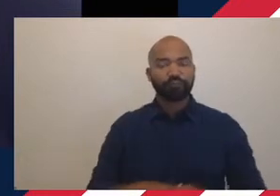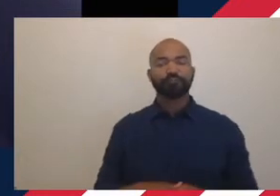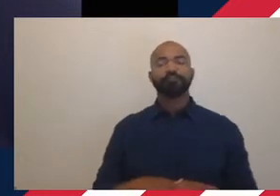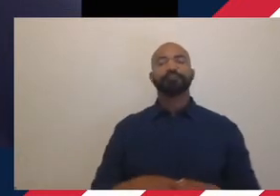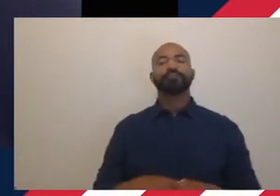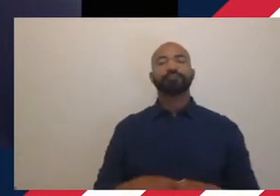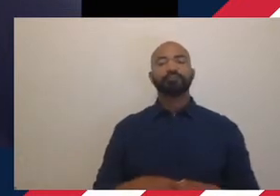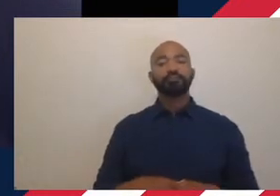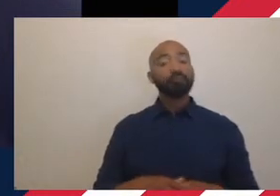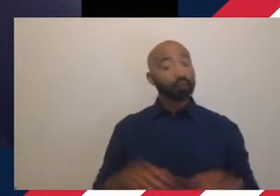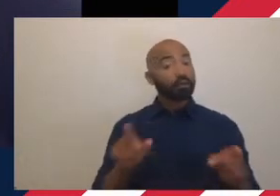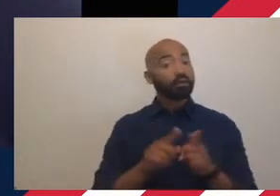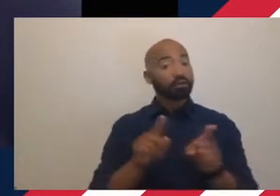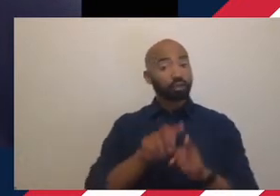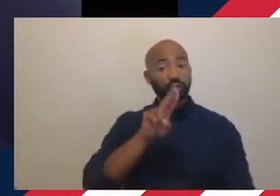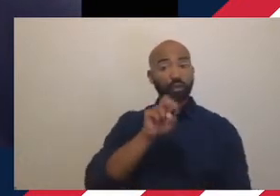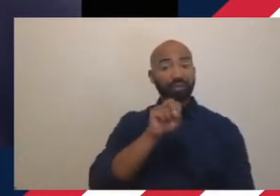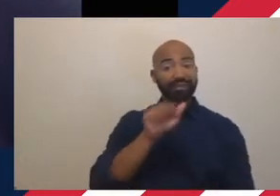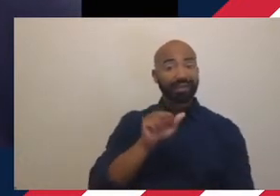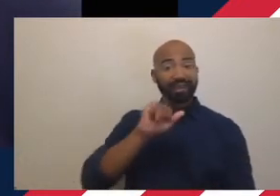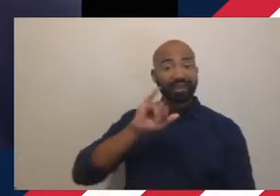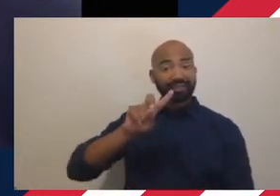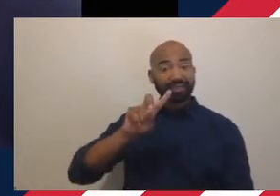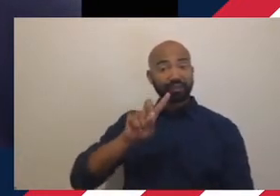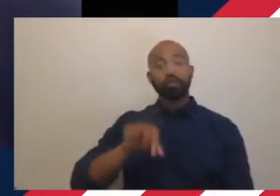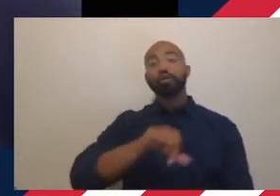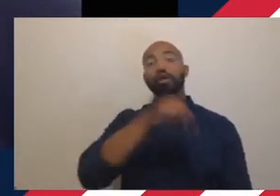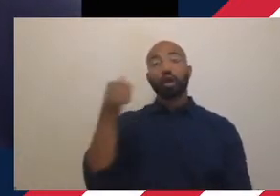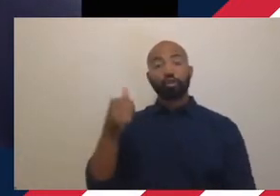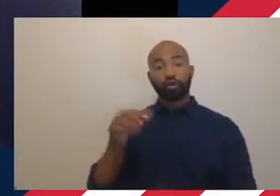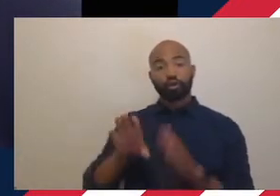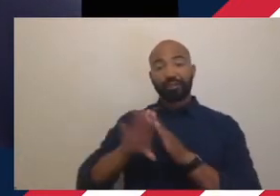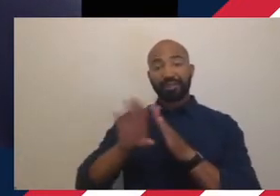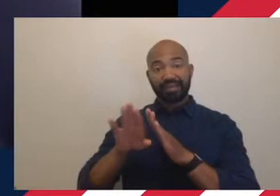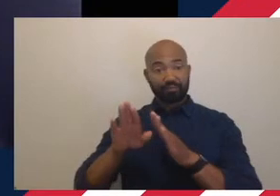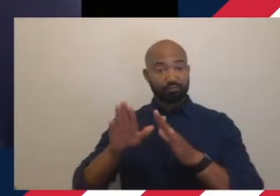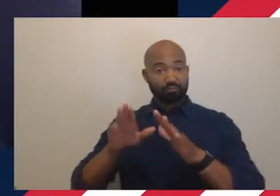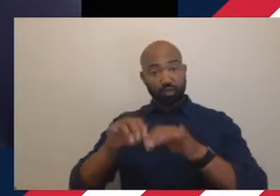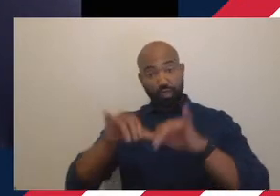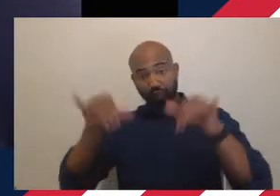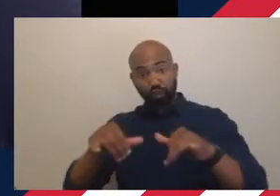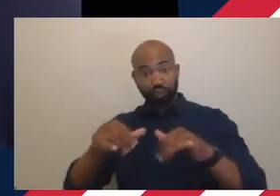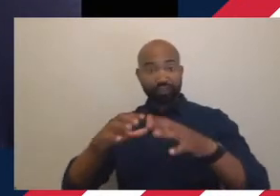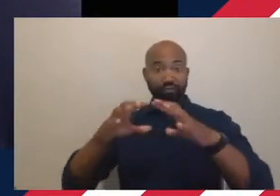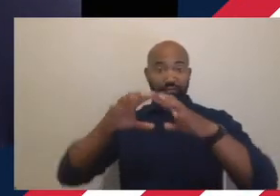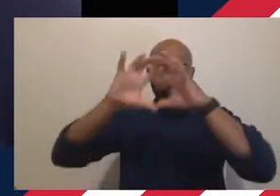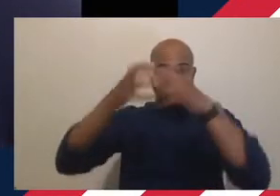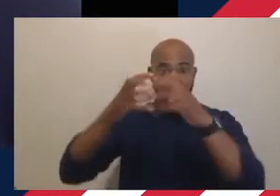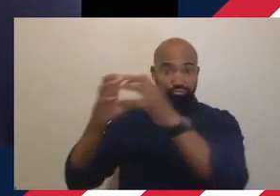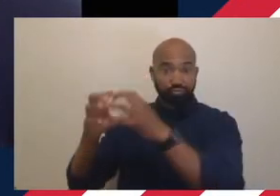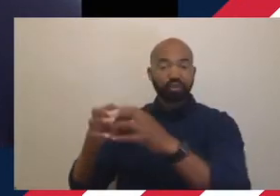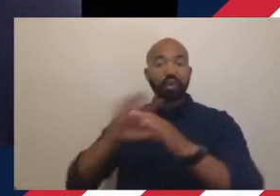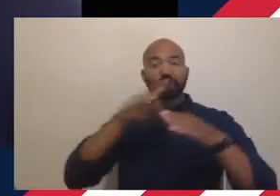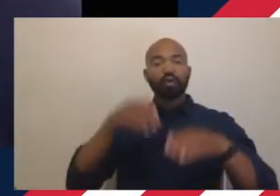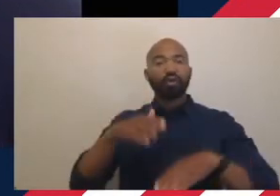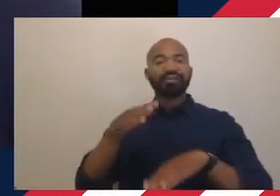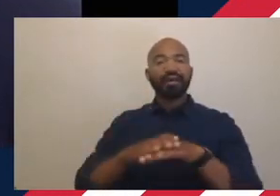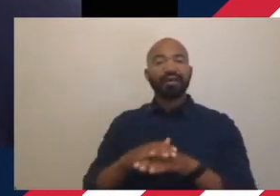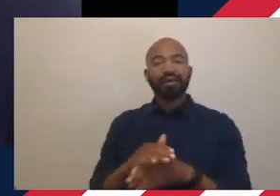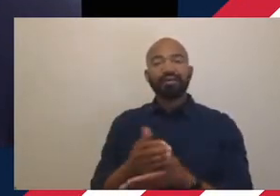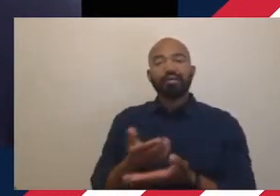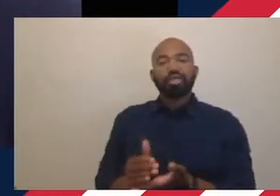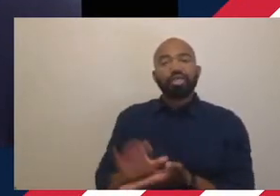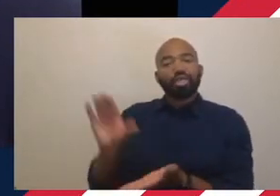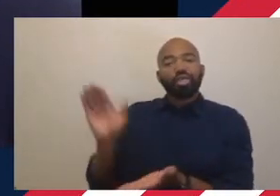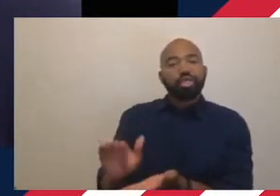of USAID and our development institutions and organizations are focusing on these marginalized communities. And last,